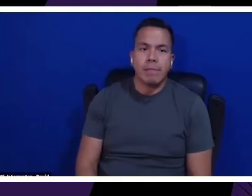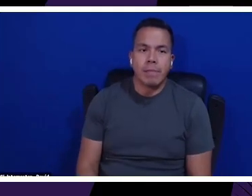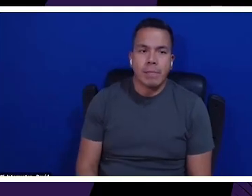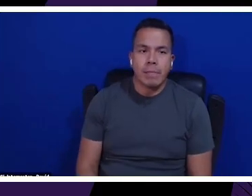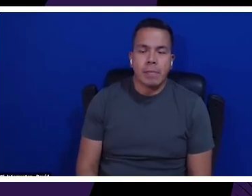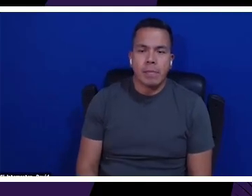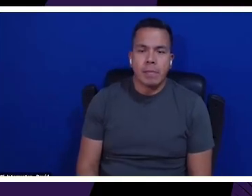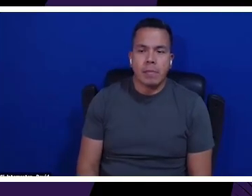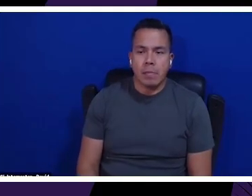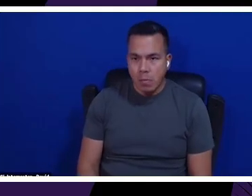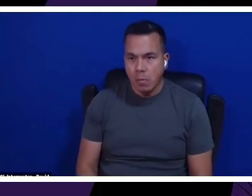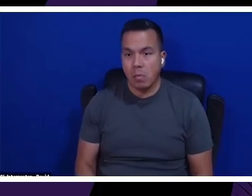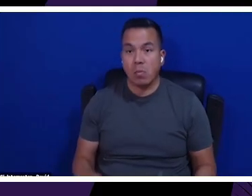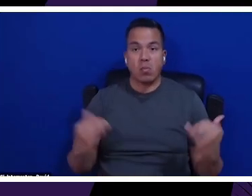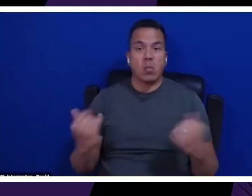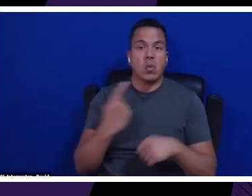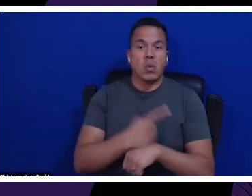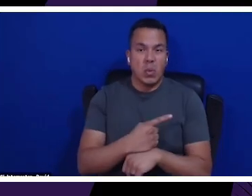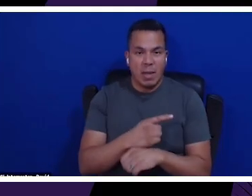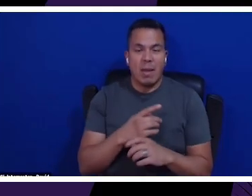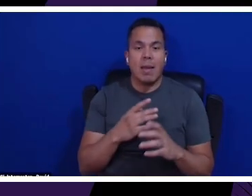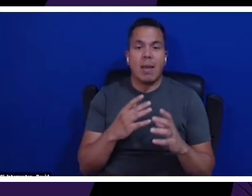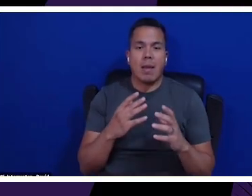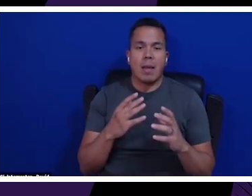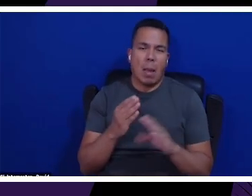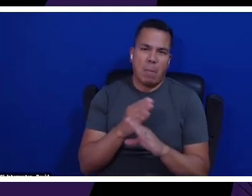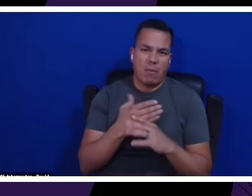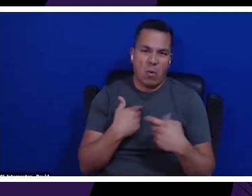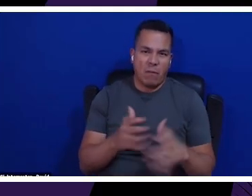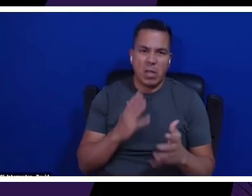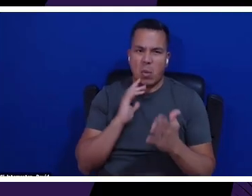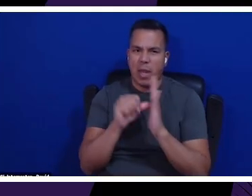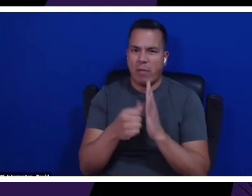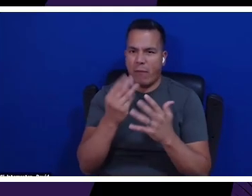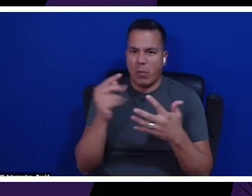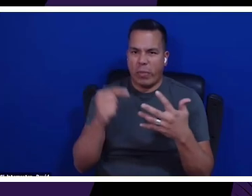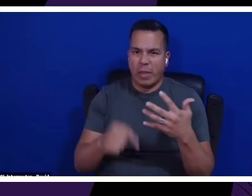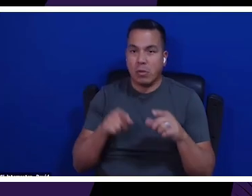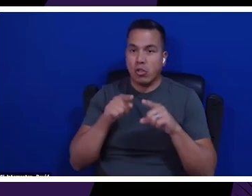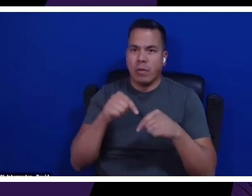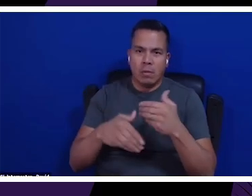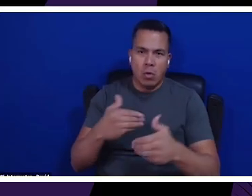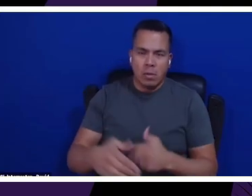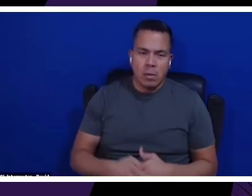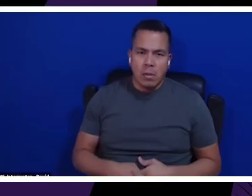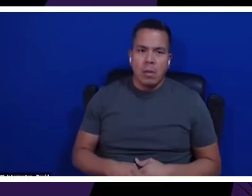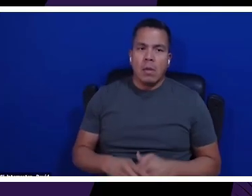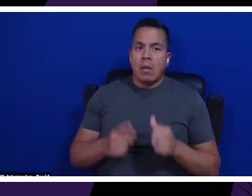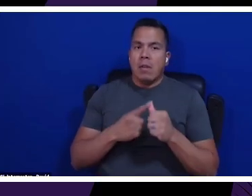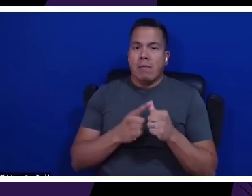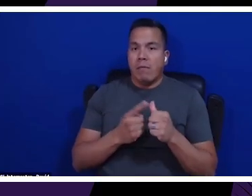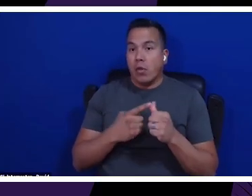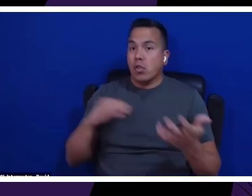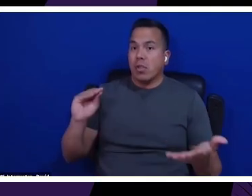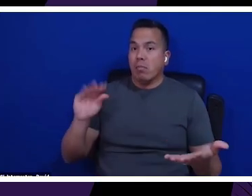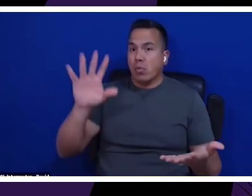Before we end today, we do want to emphasize a few key reflections and takeaways from this design process. So firstly, our projections were